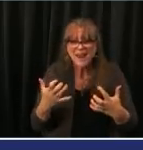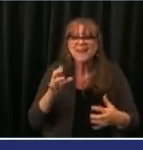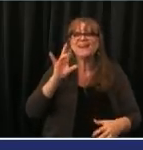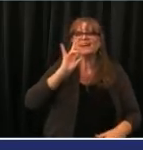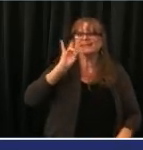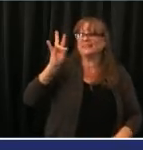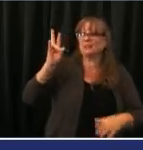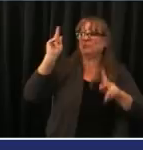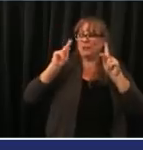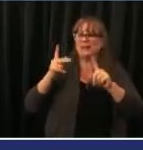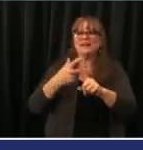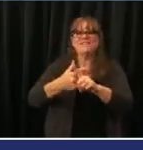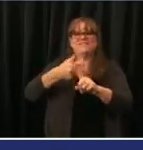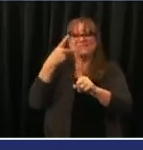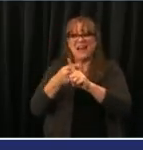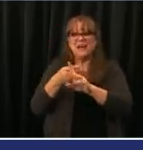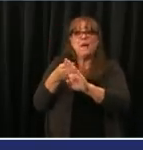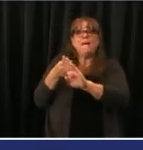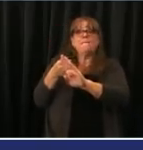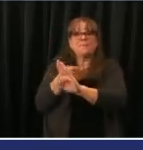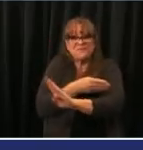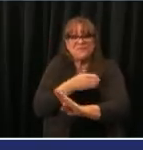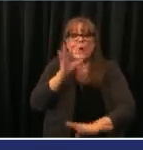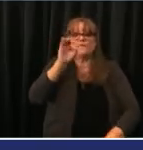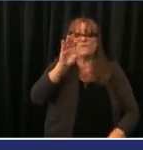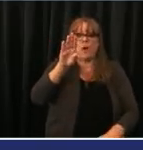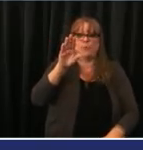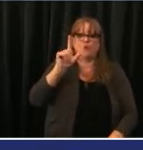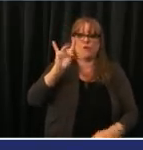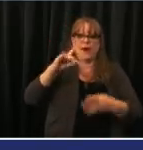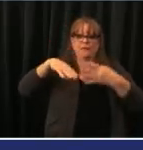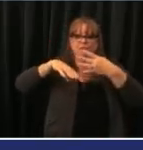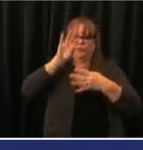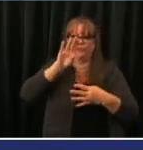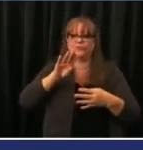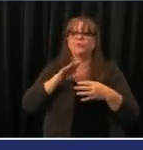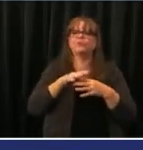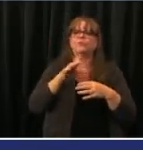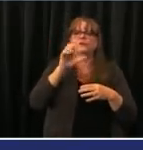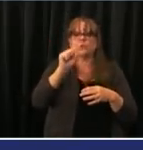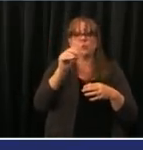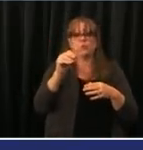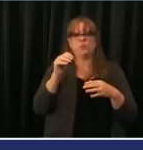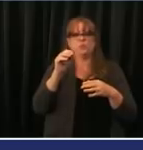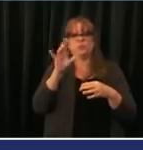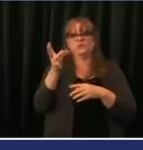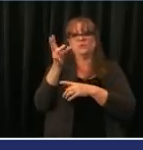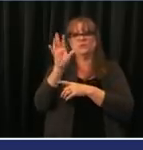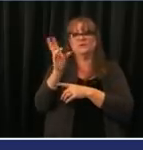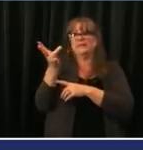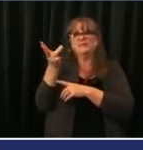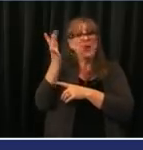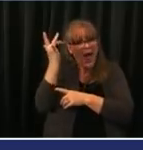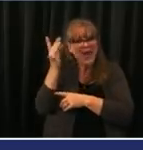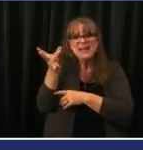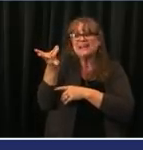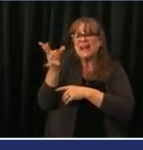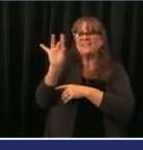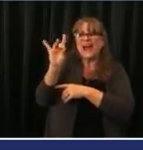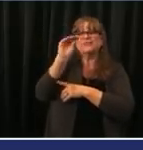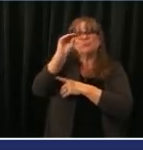February. And why? It's 78% of the deaths and 40% of the hospitalizations in our state. There's about